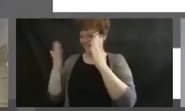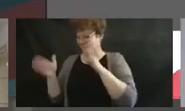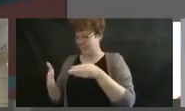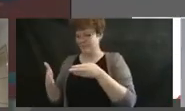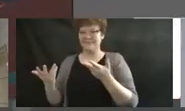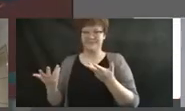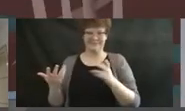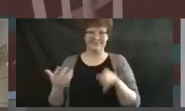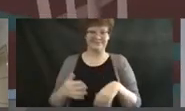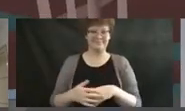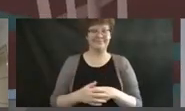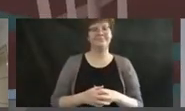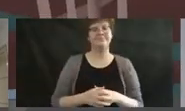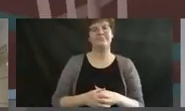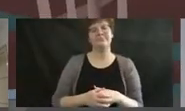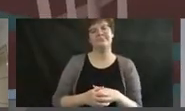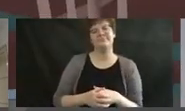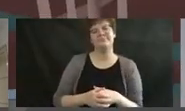So,